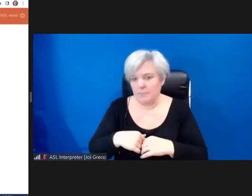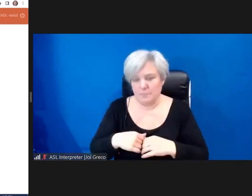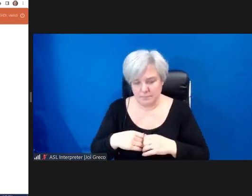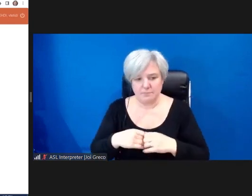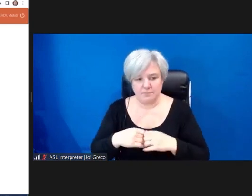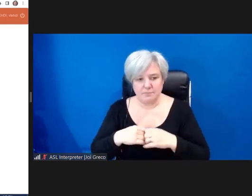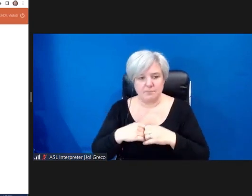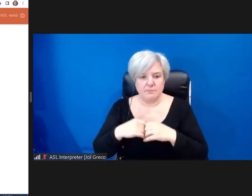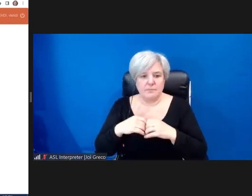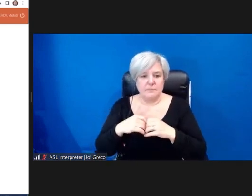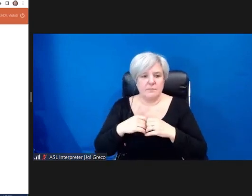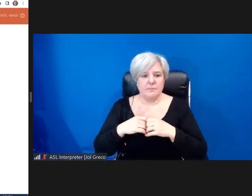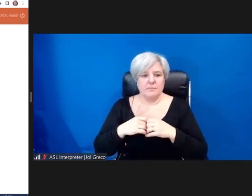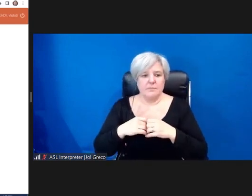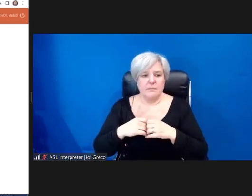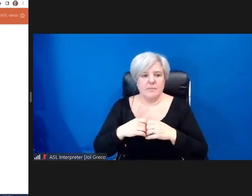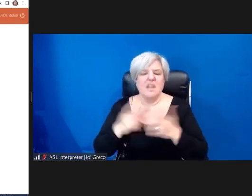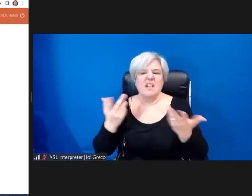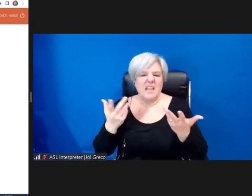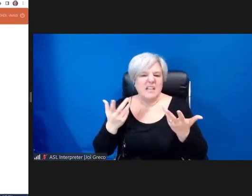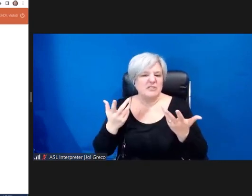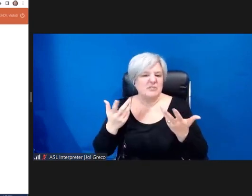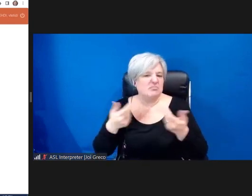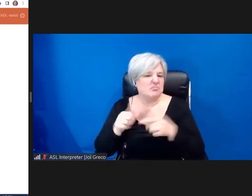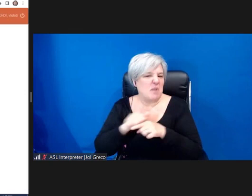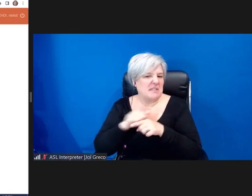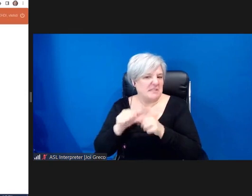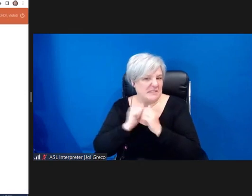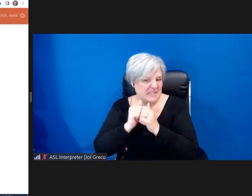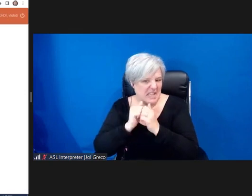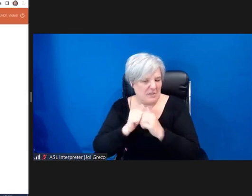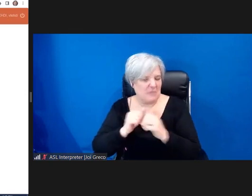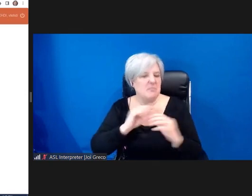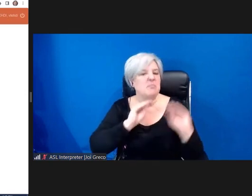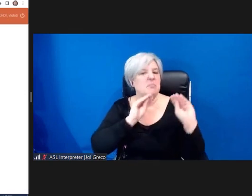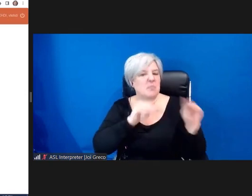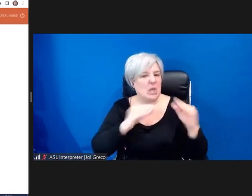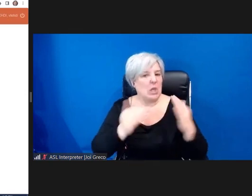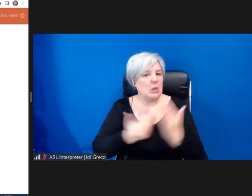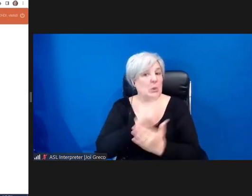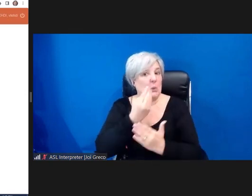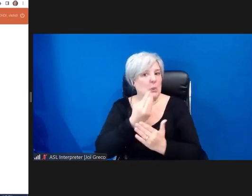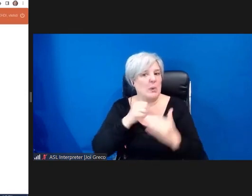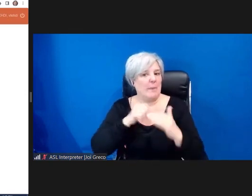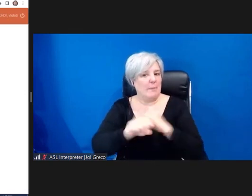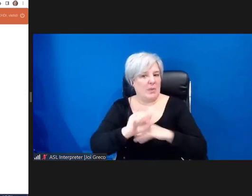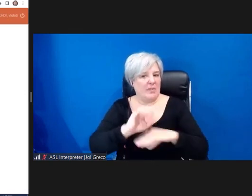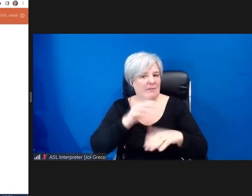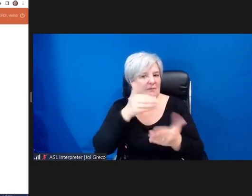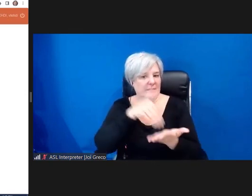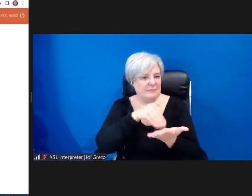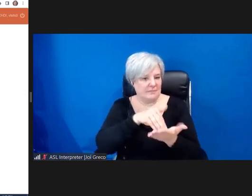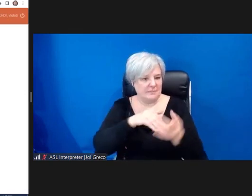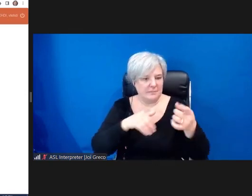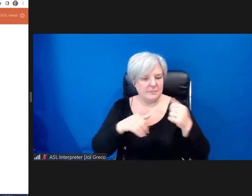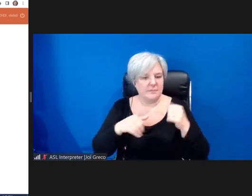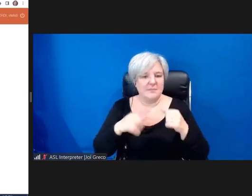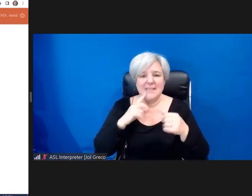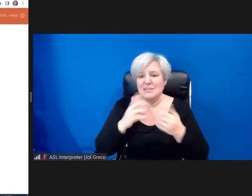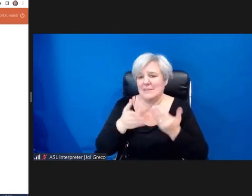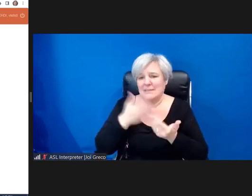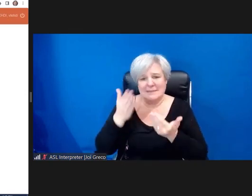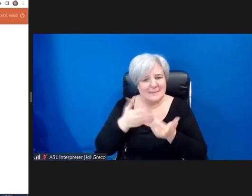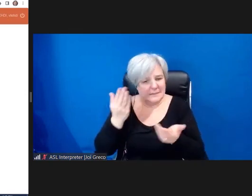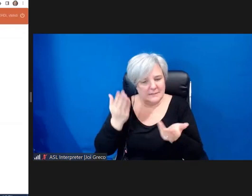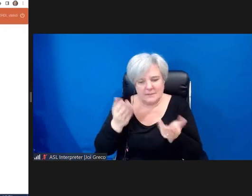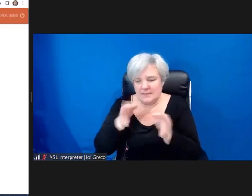site visits. Let's walk through adding a new birth facility. It's super easy and simple to